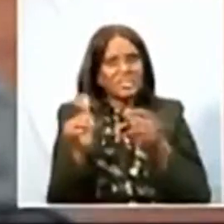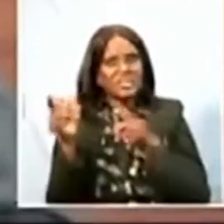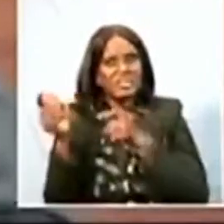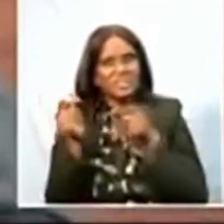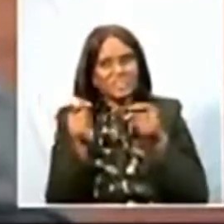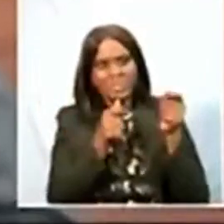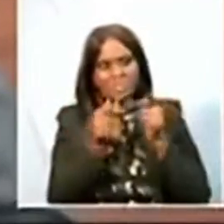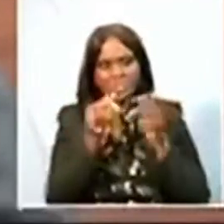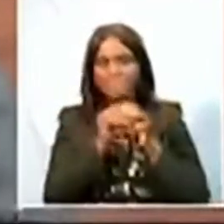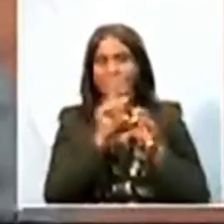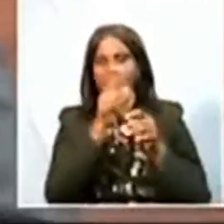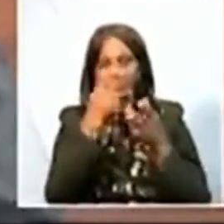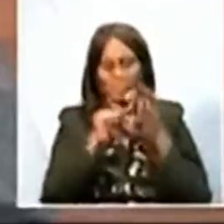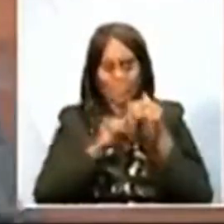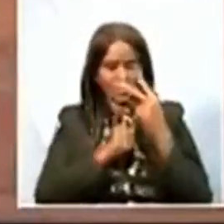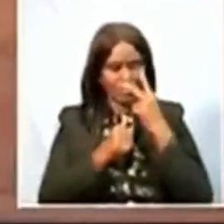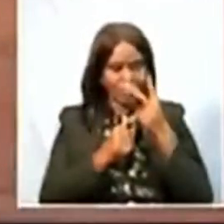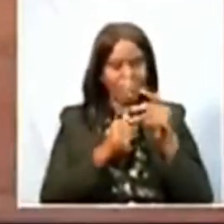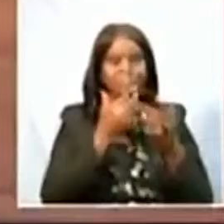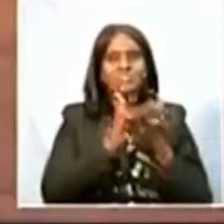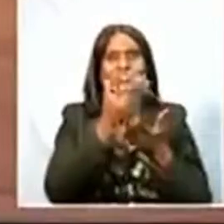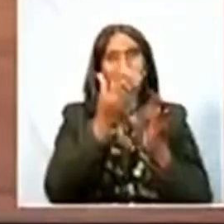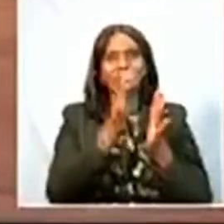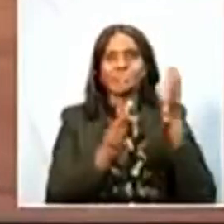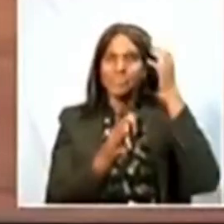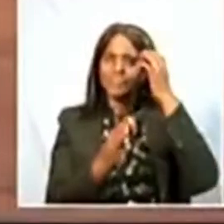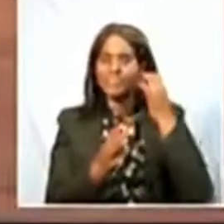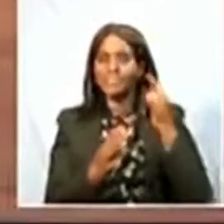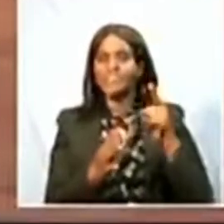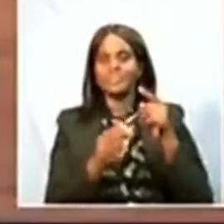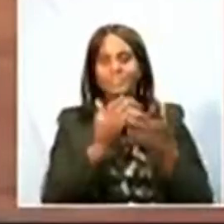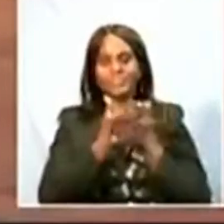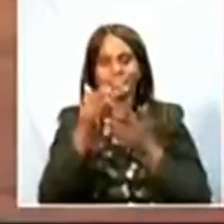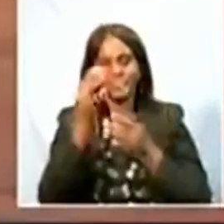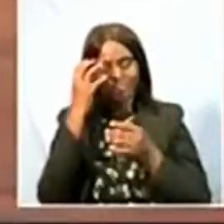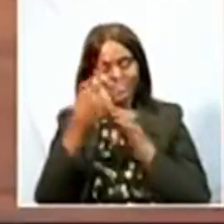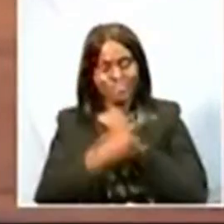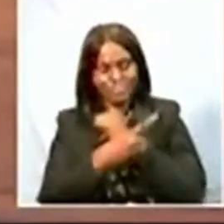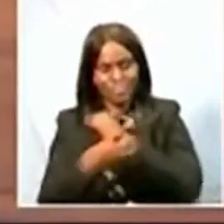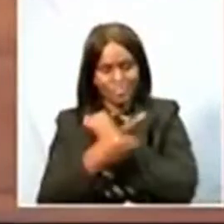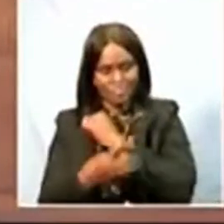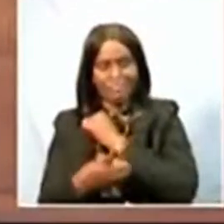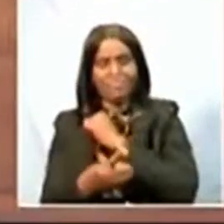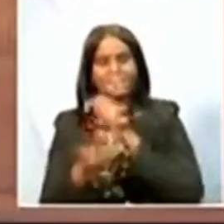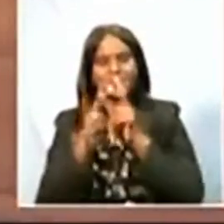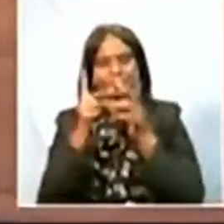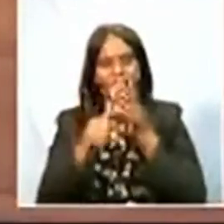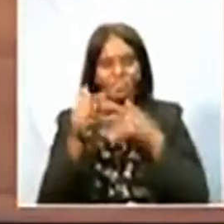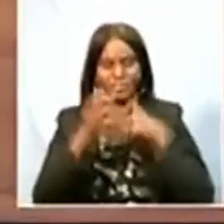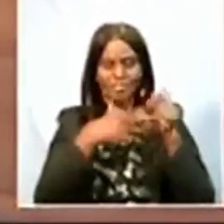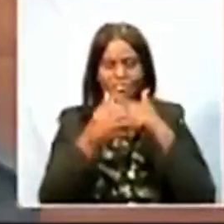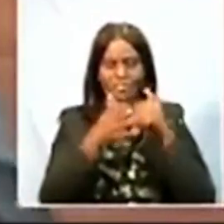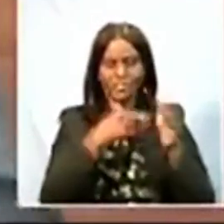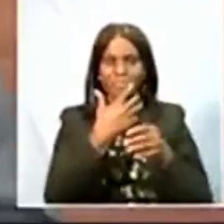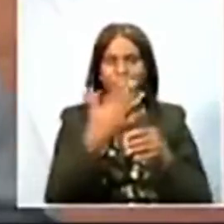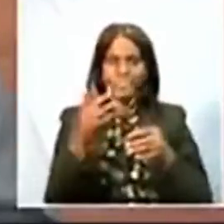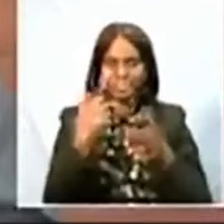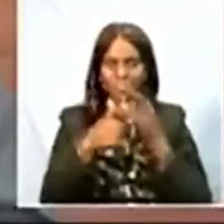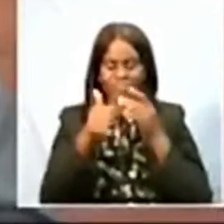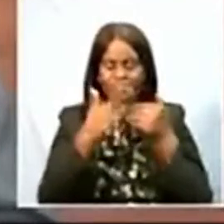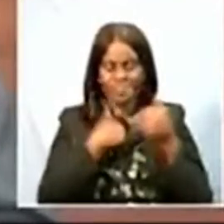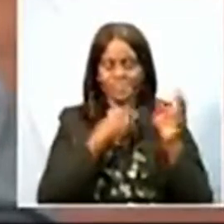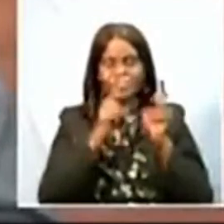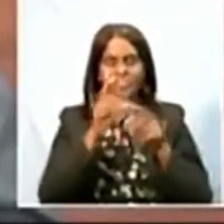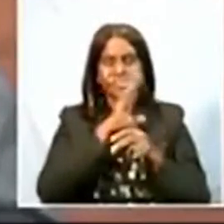into this, because what we are looking at is the procurement office, procurement department. So the simple thing, like he has